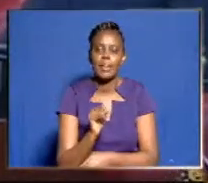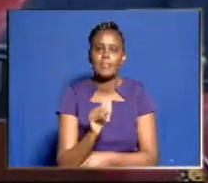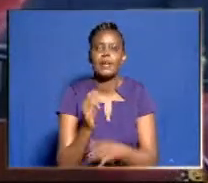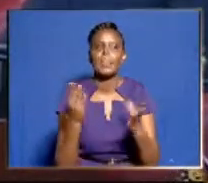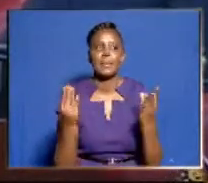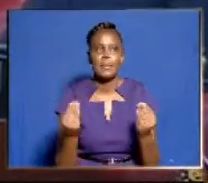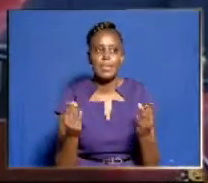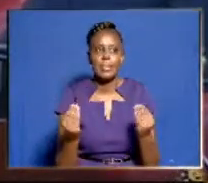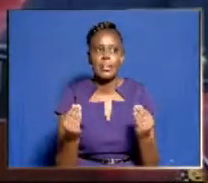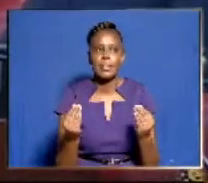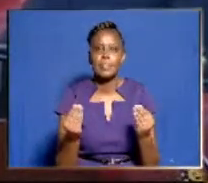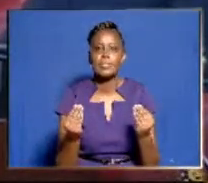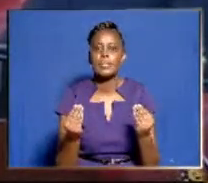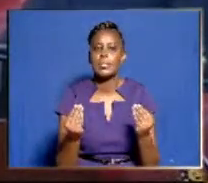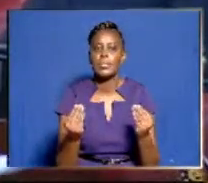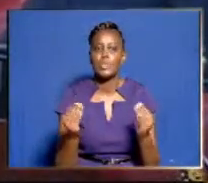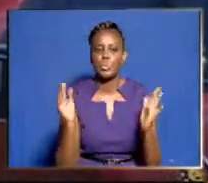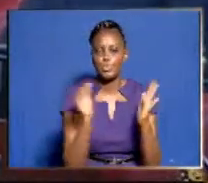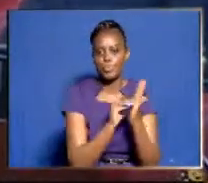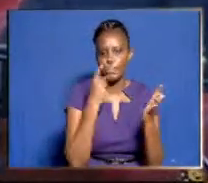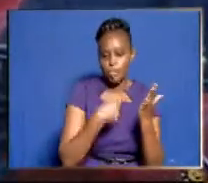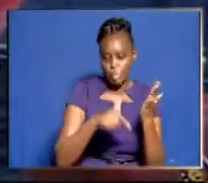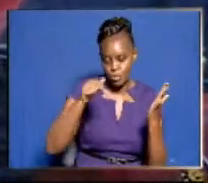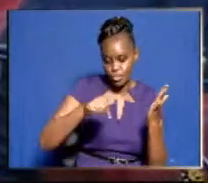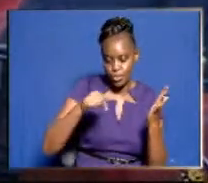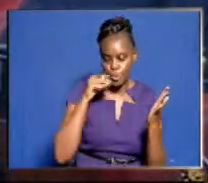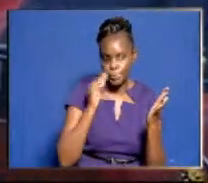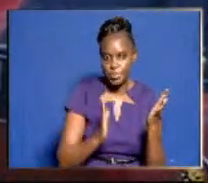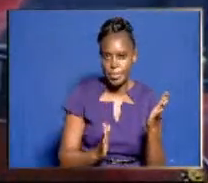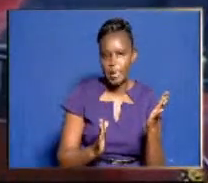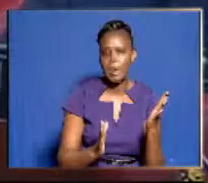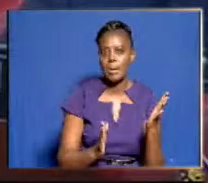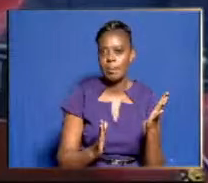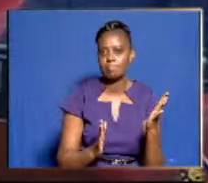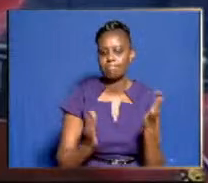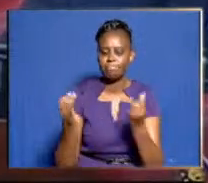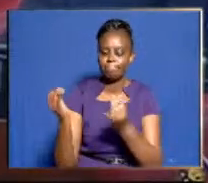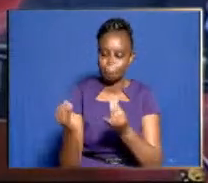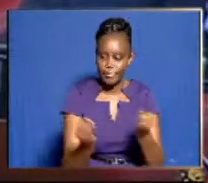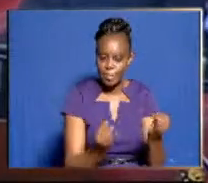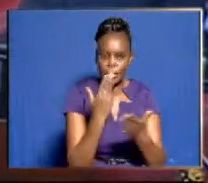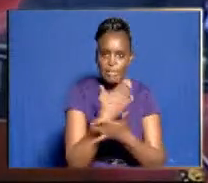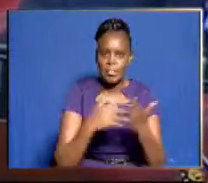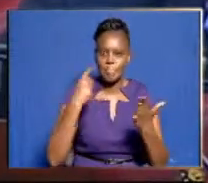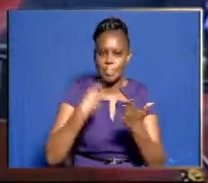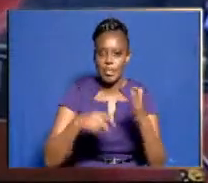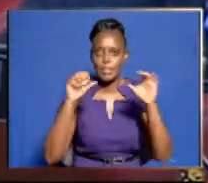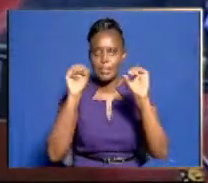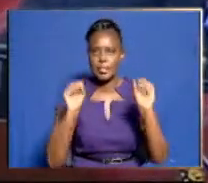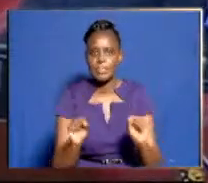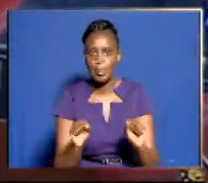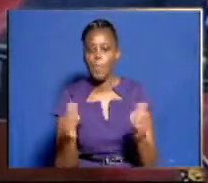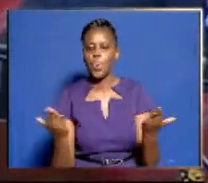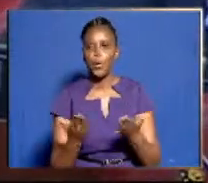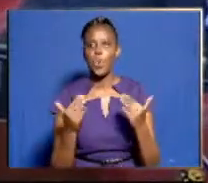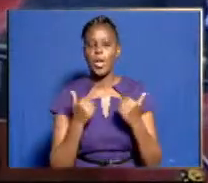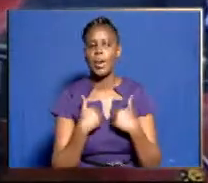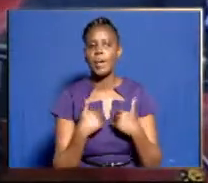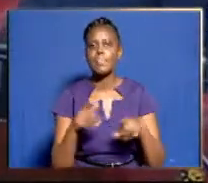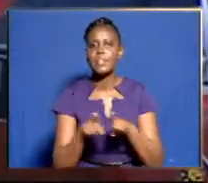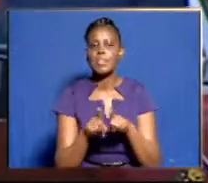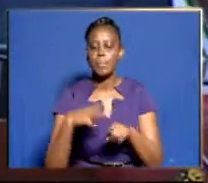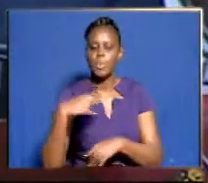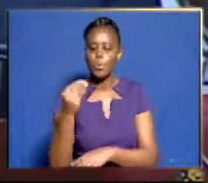easy to administer tax. Today, Honorable Speaker, we are introducing some tax systems where you have even to